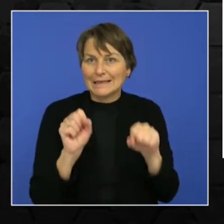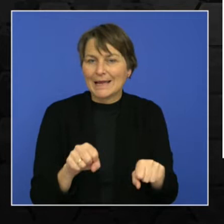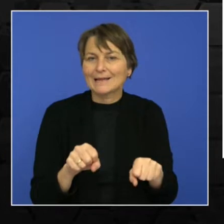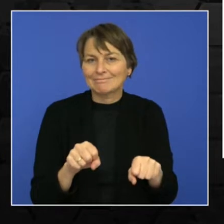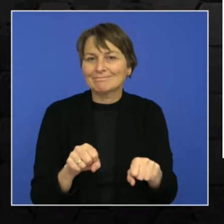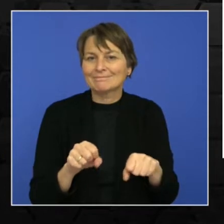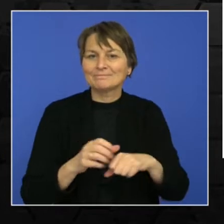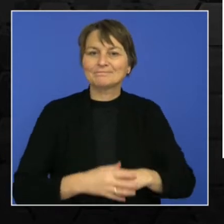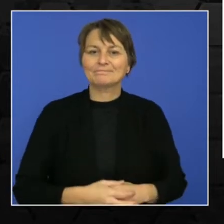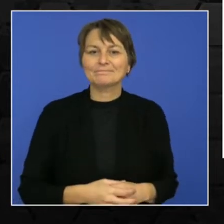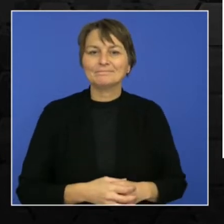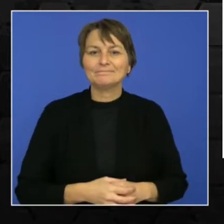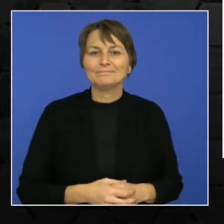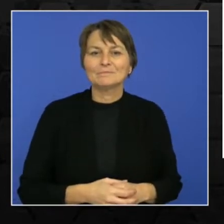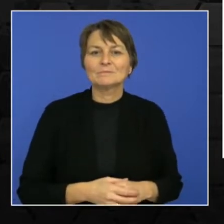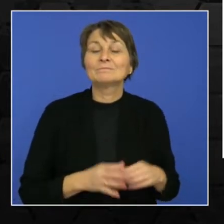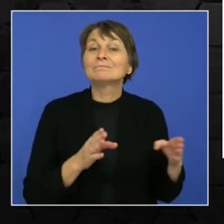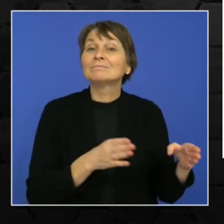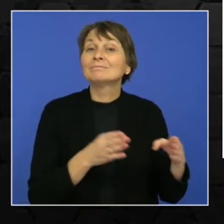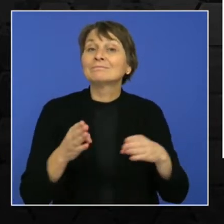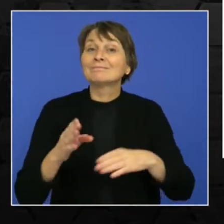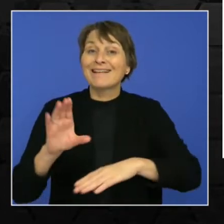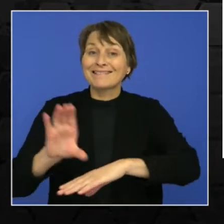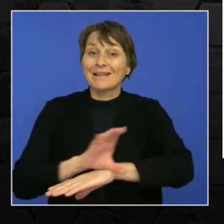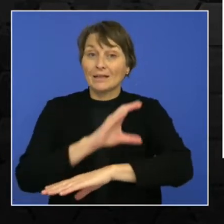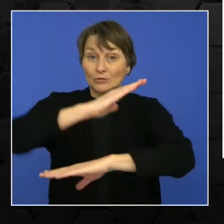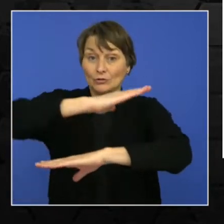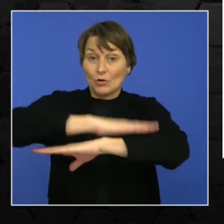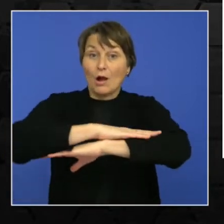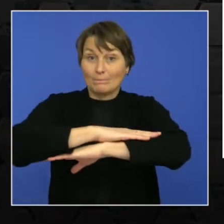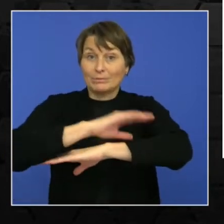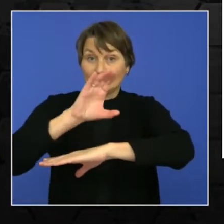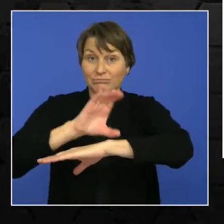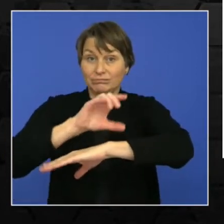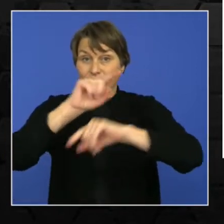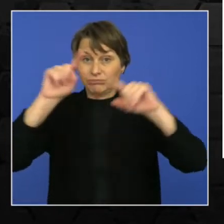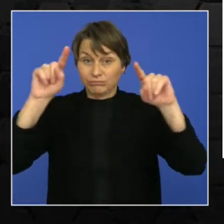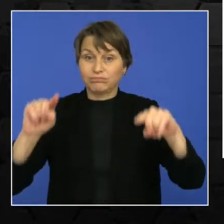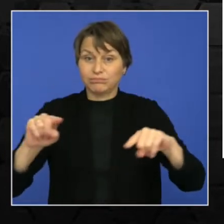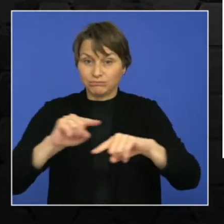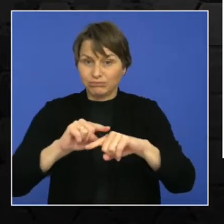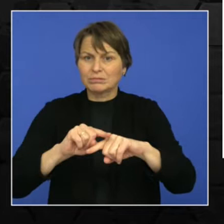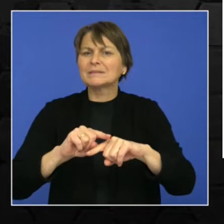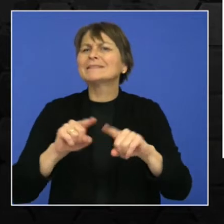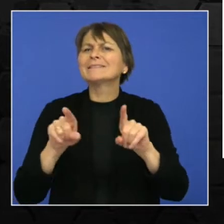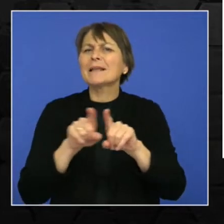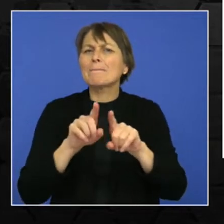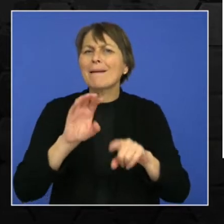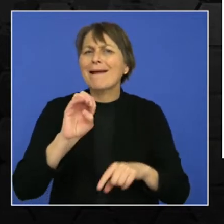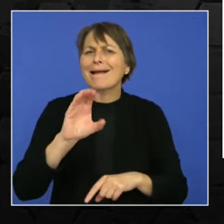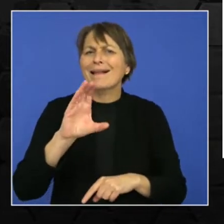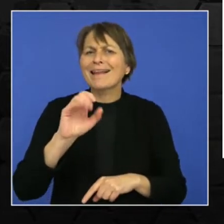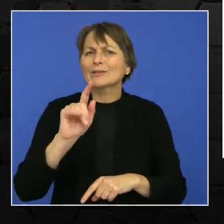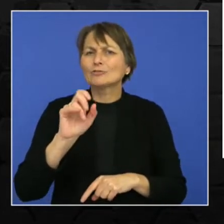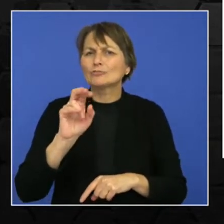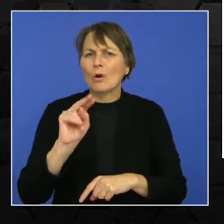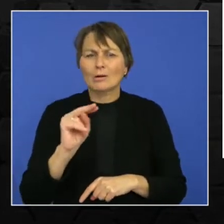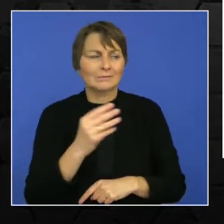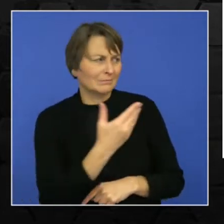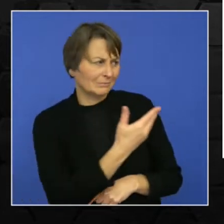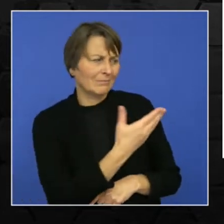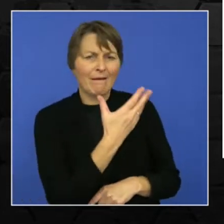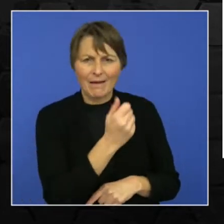on there. In desktop, Electron framework is also we are supporting here also. If you are very fond of